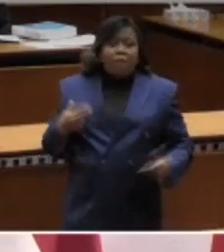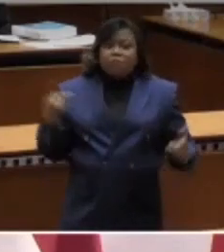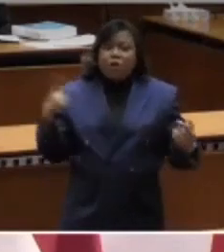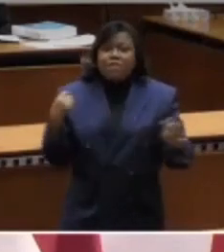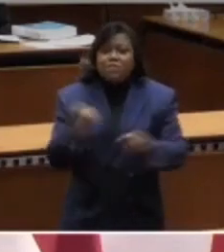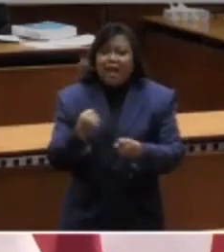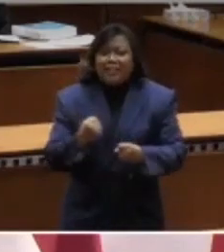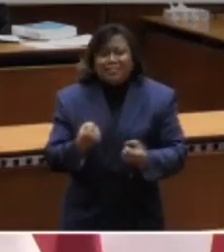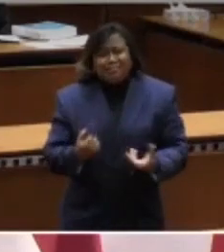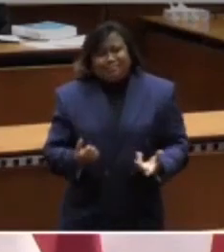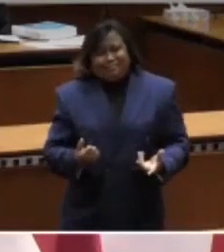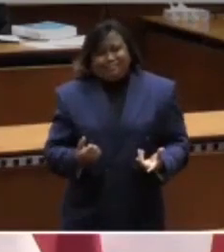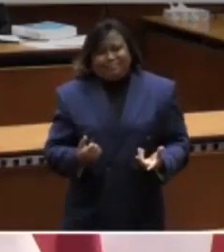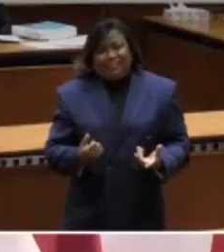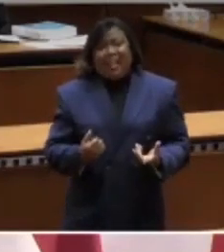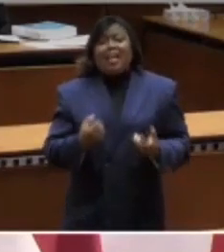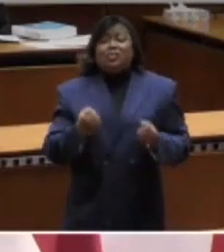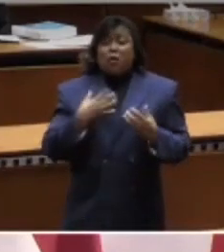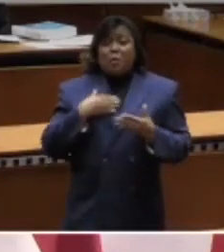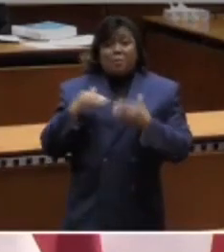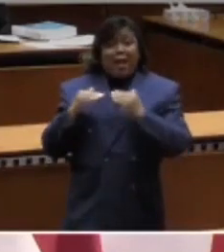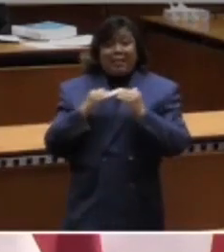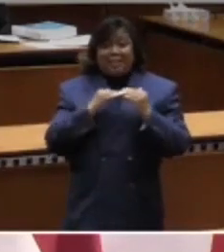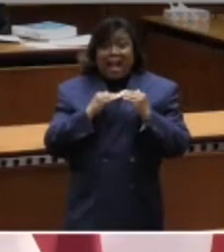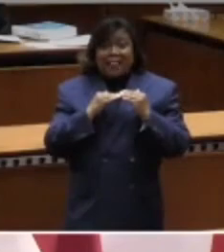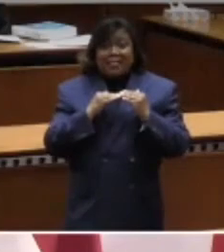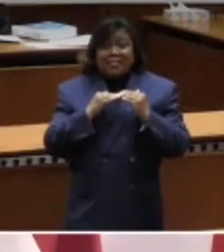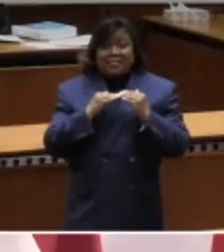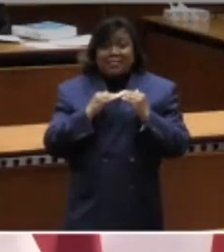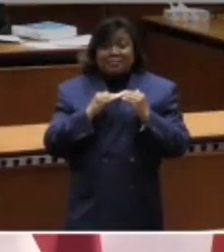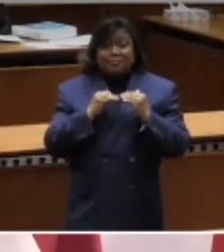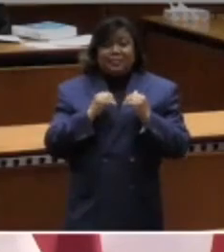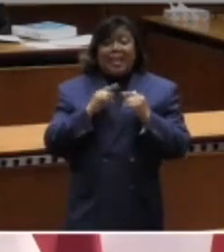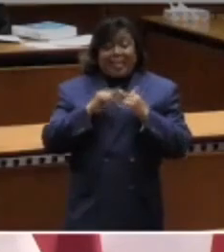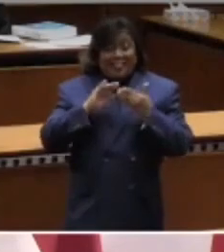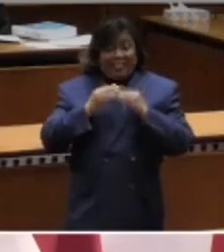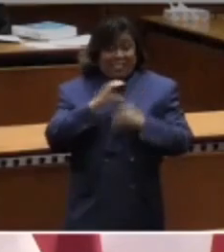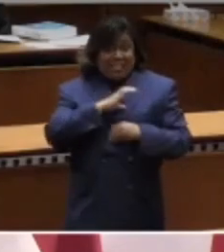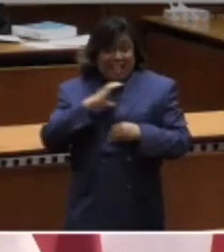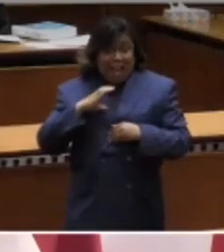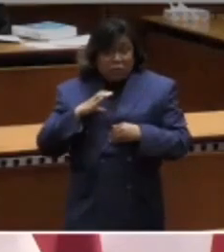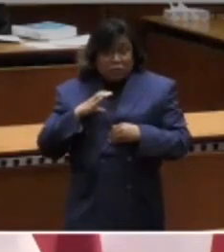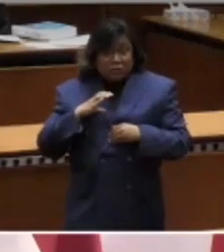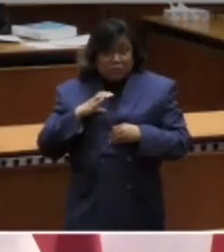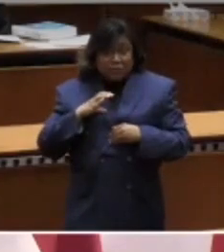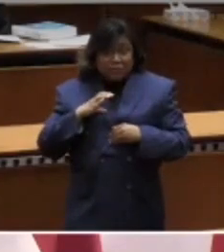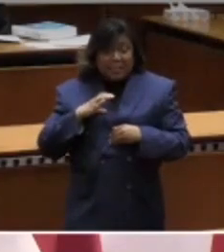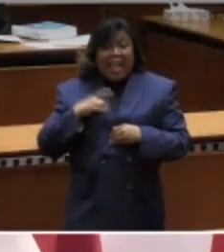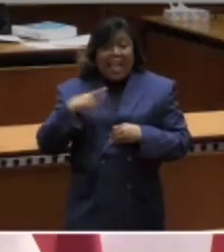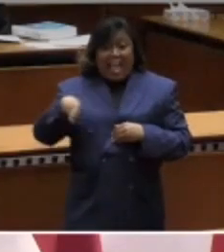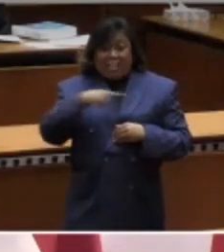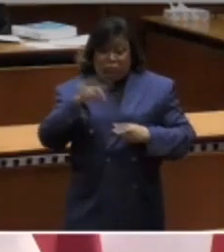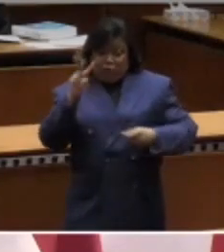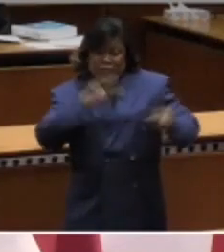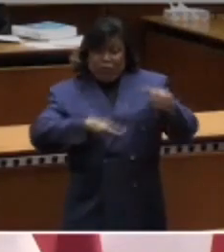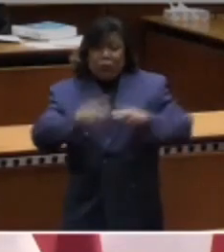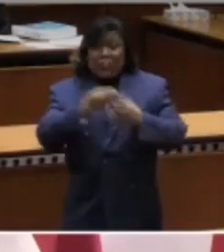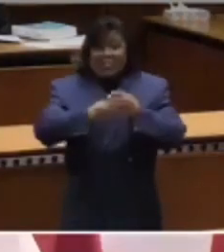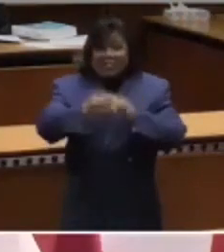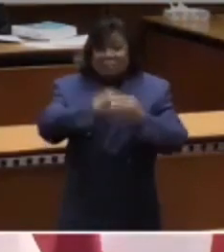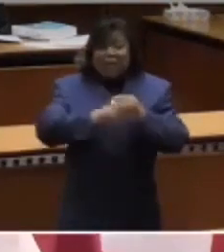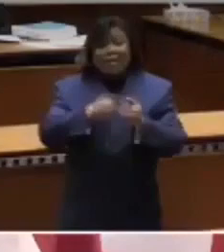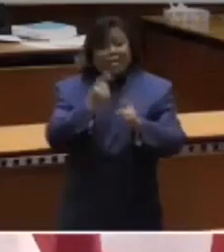fight. And so my colleagues in the city council, as you view this budget